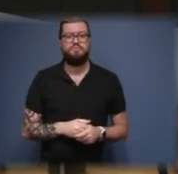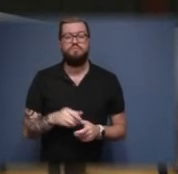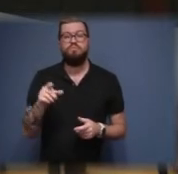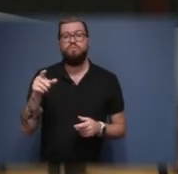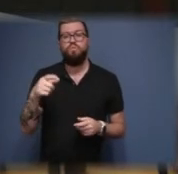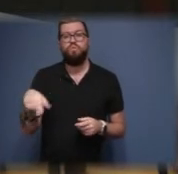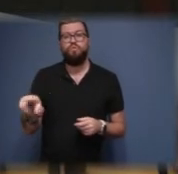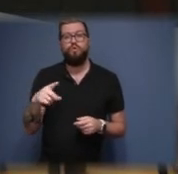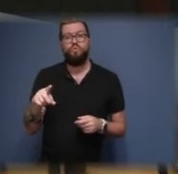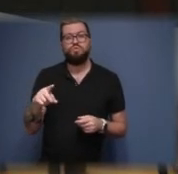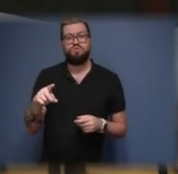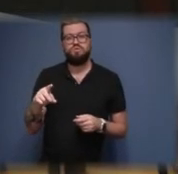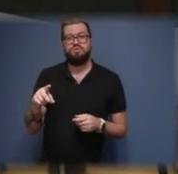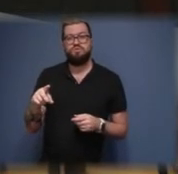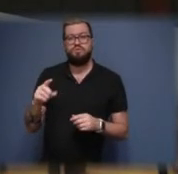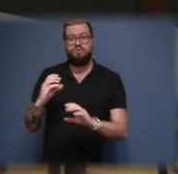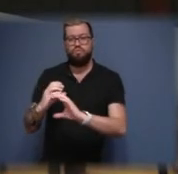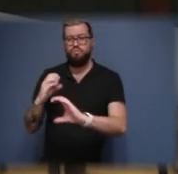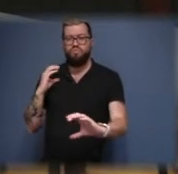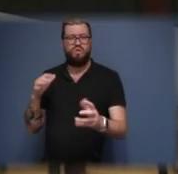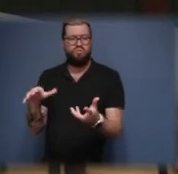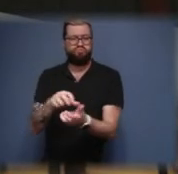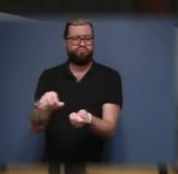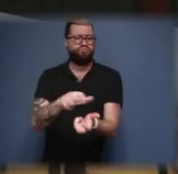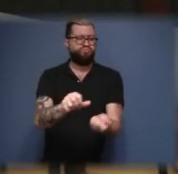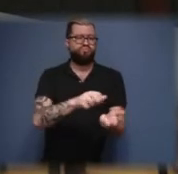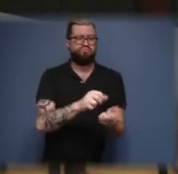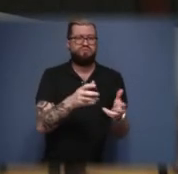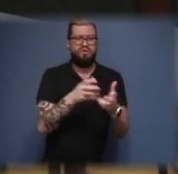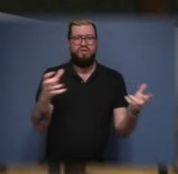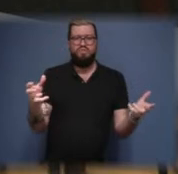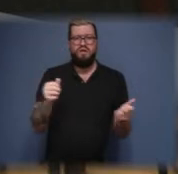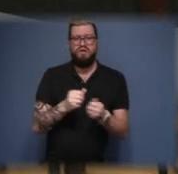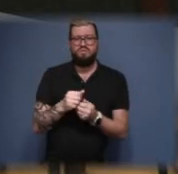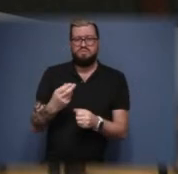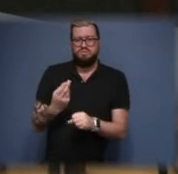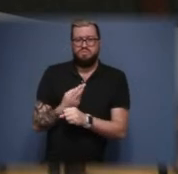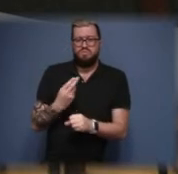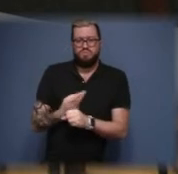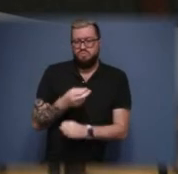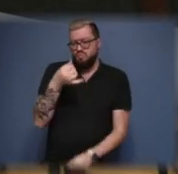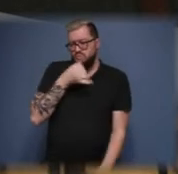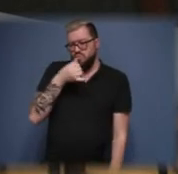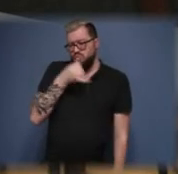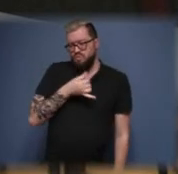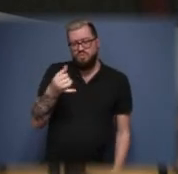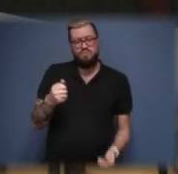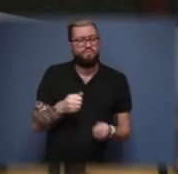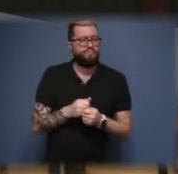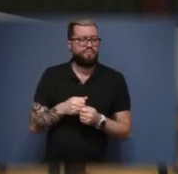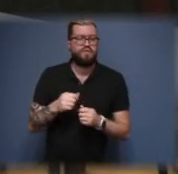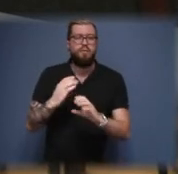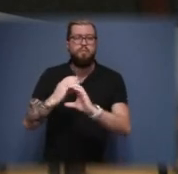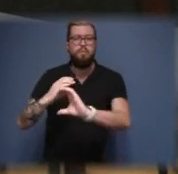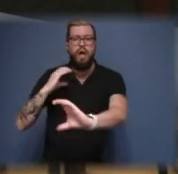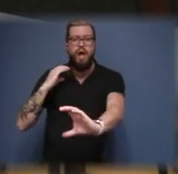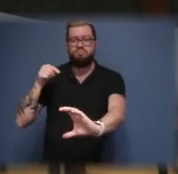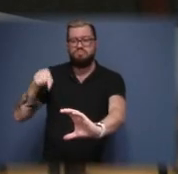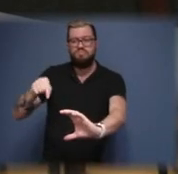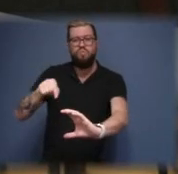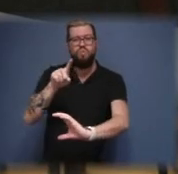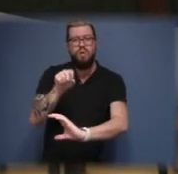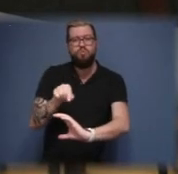these destructive, useless pipelines is ludicrous. Pipelines, they have this